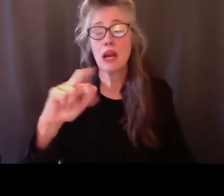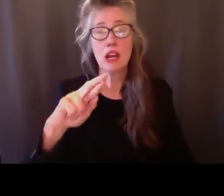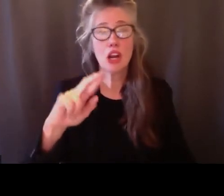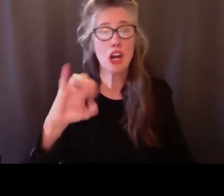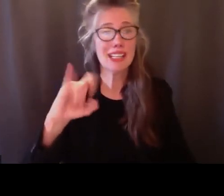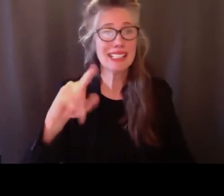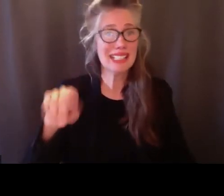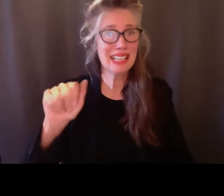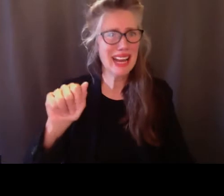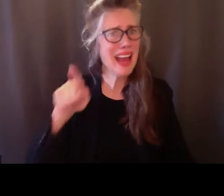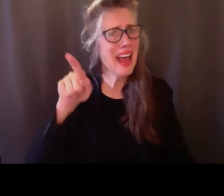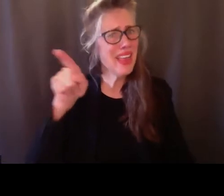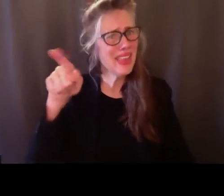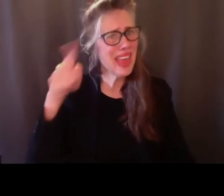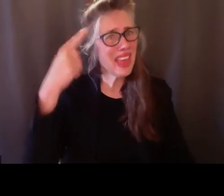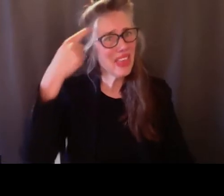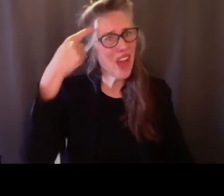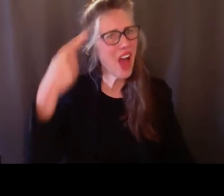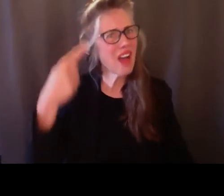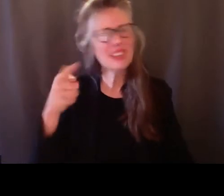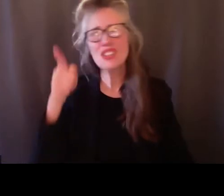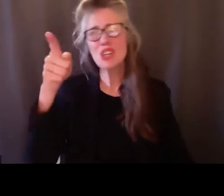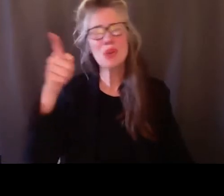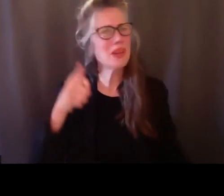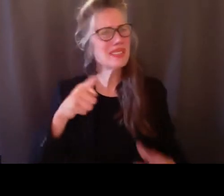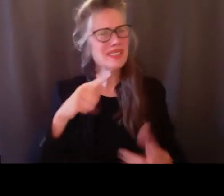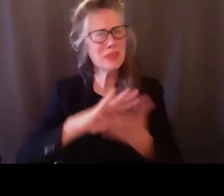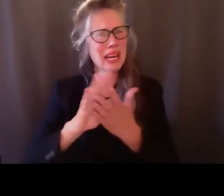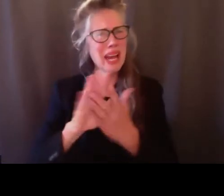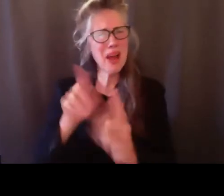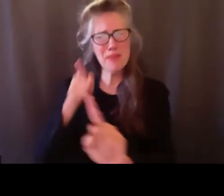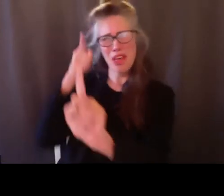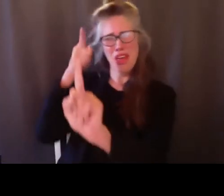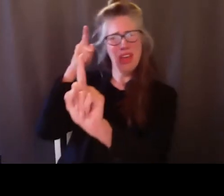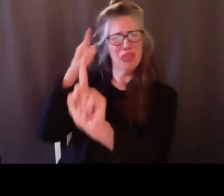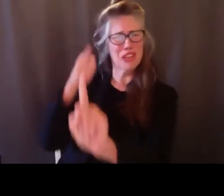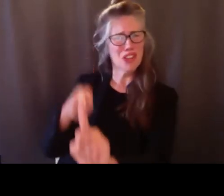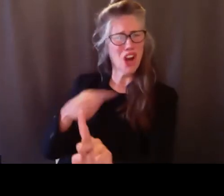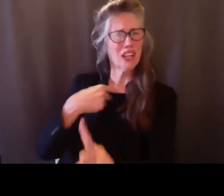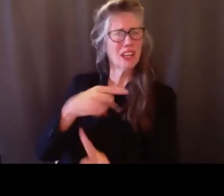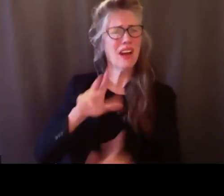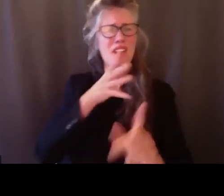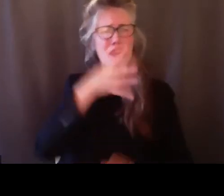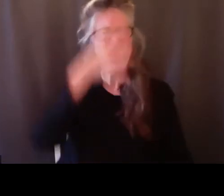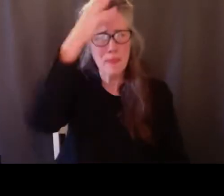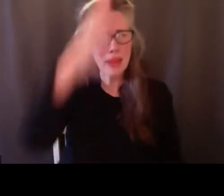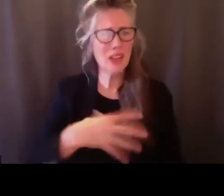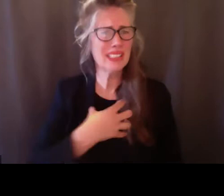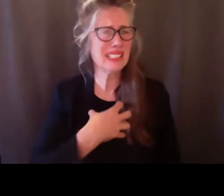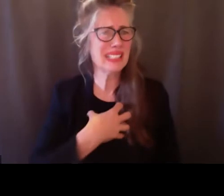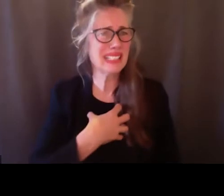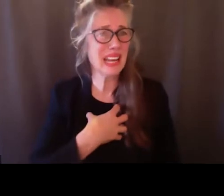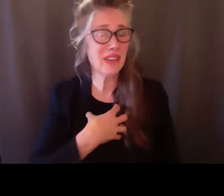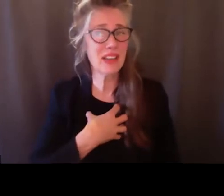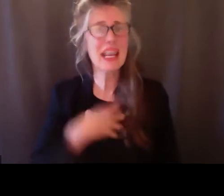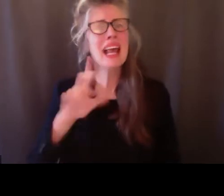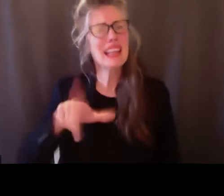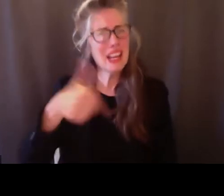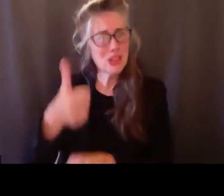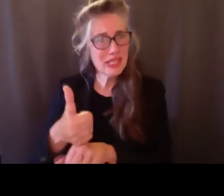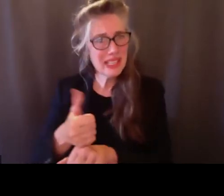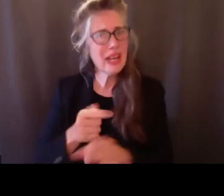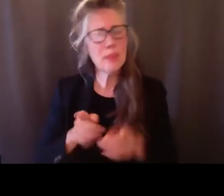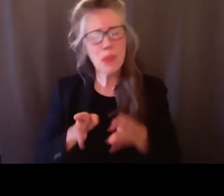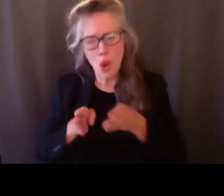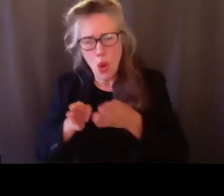to be their hero instead of their enemy. She has become the target of all their dissatisfaction. Let her set up one track in English and a strand